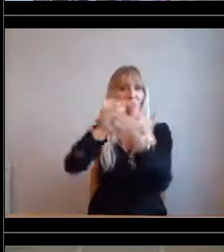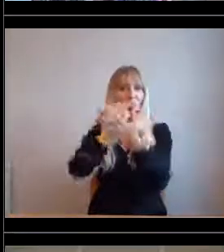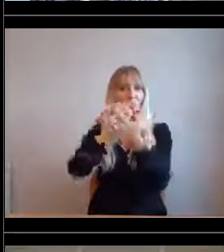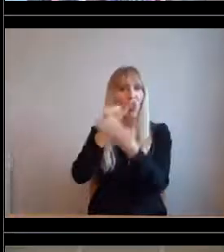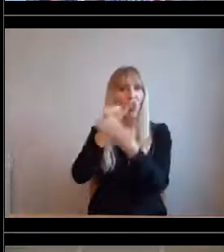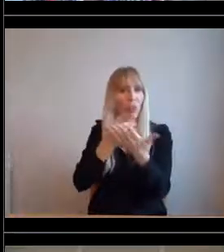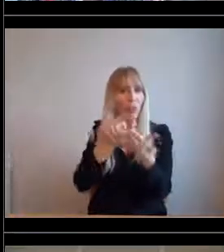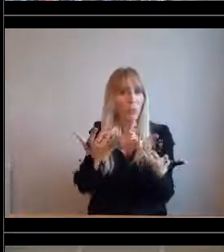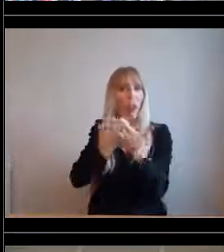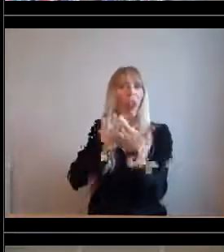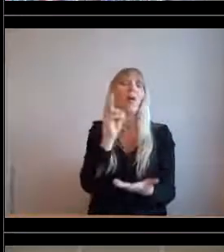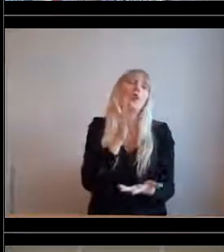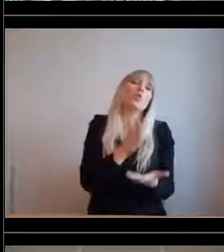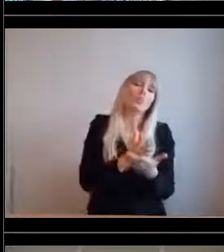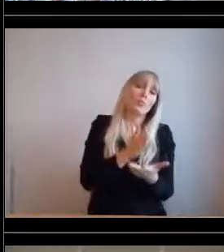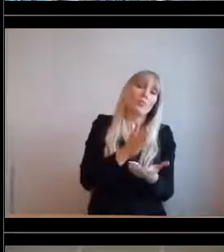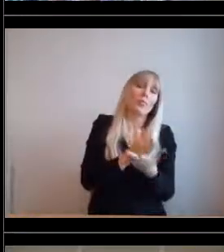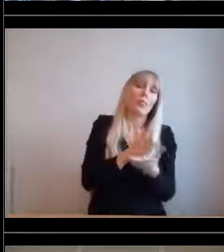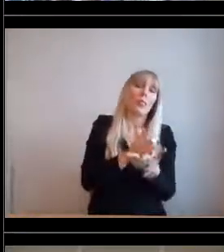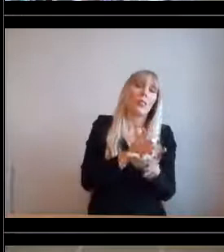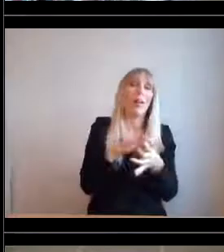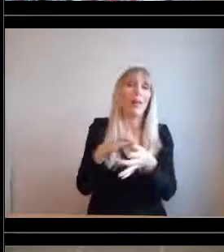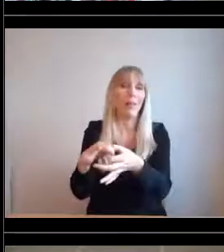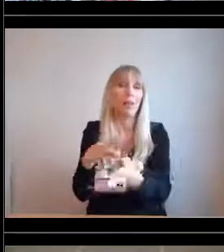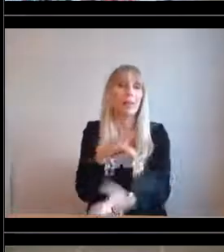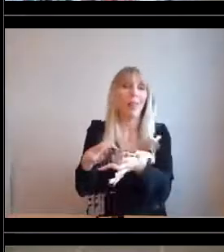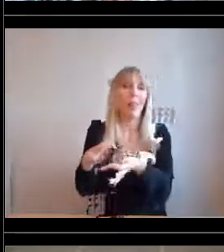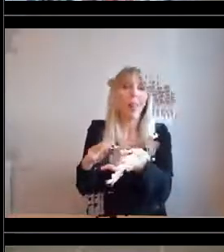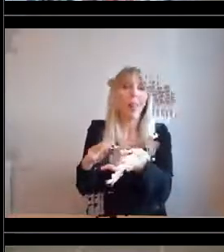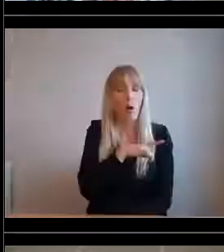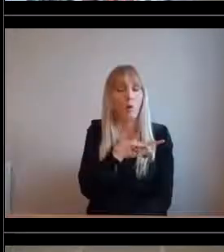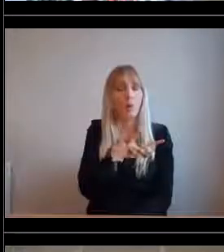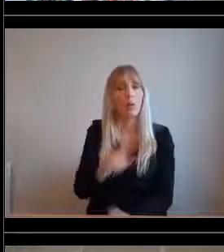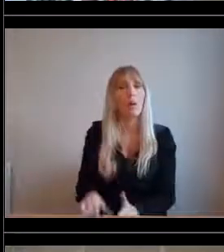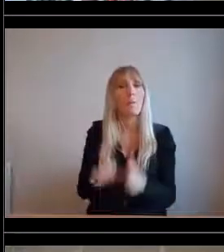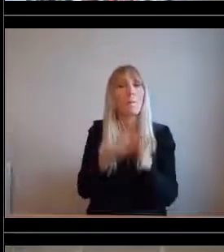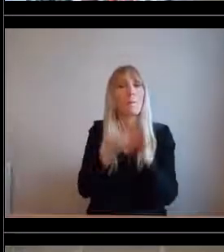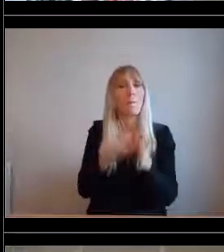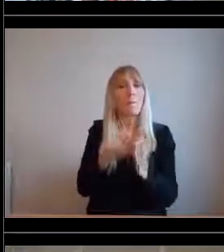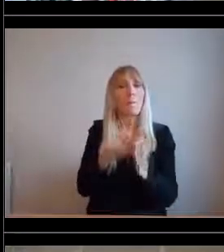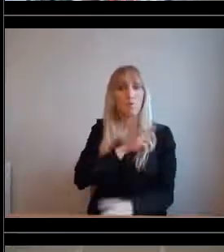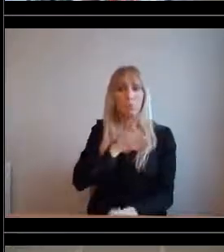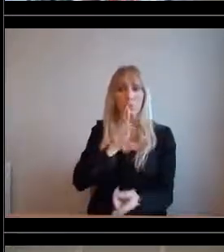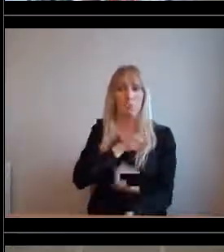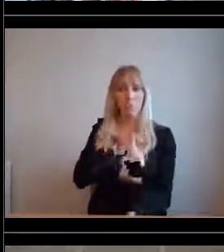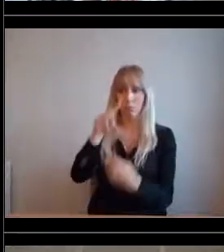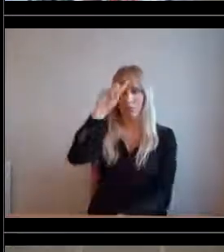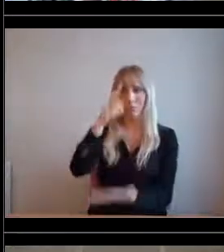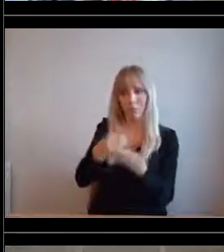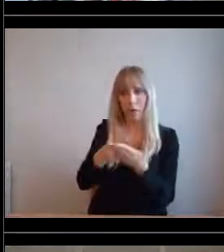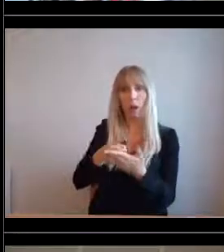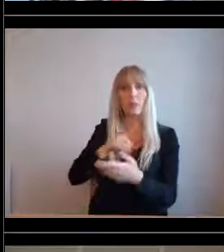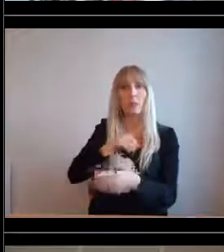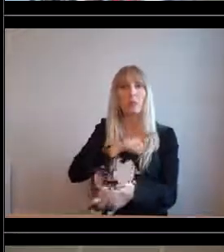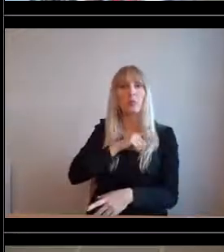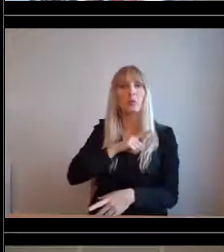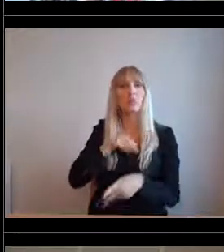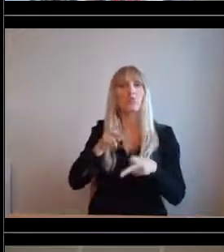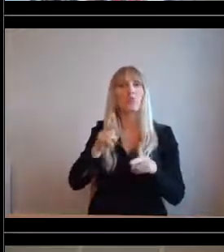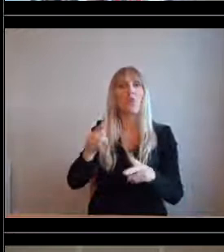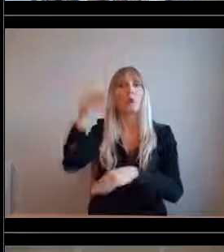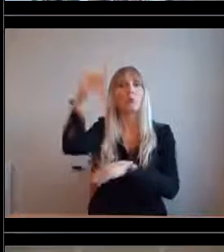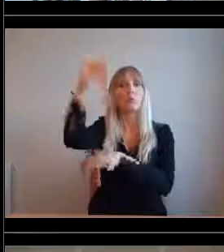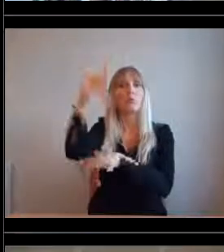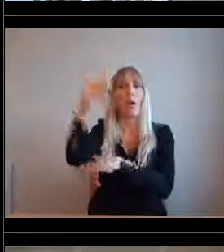it's interconnected. So one of the main reasons was that we had a gantry which has